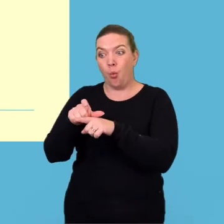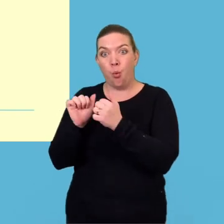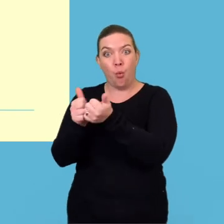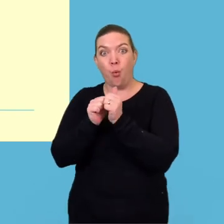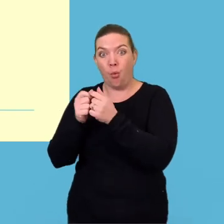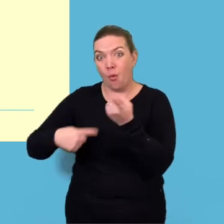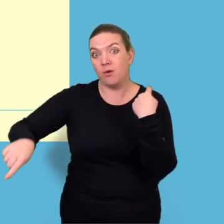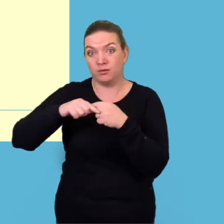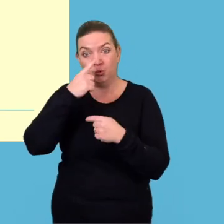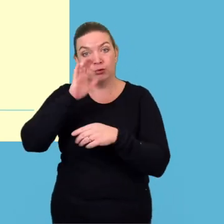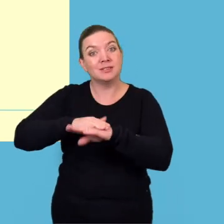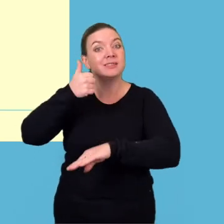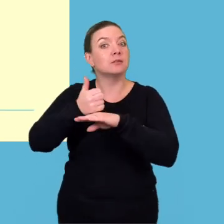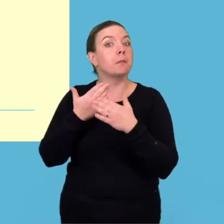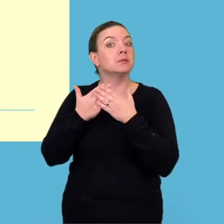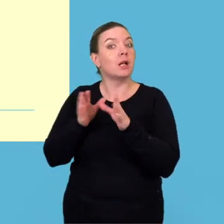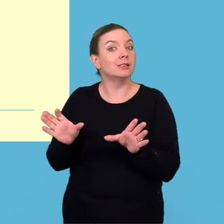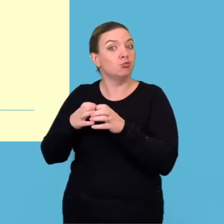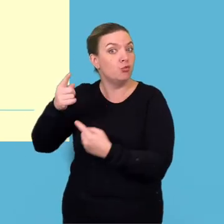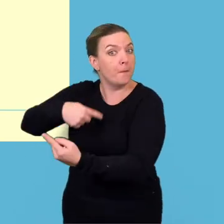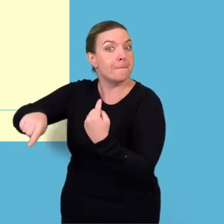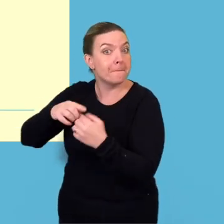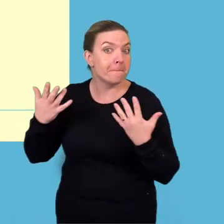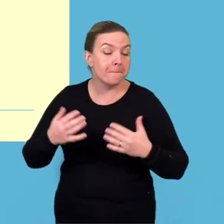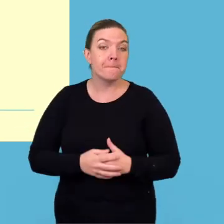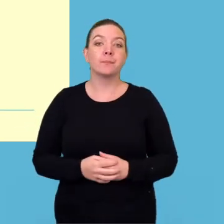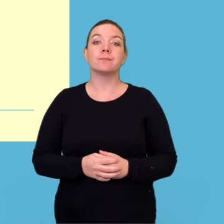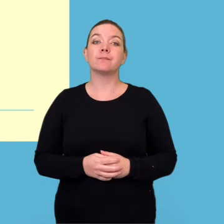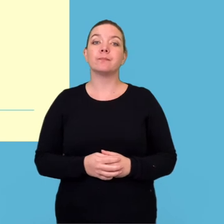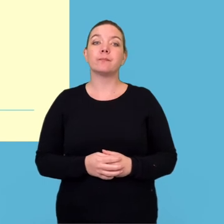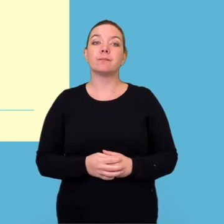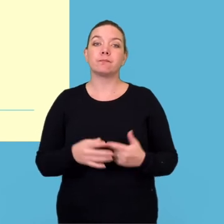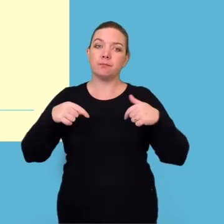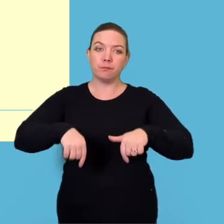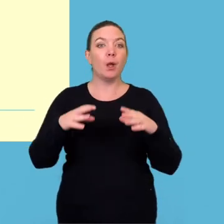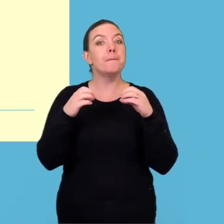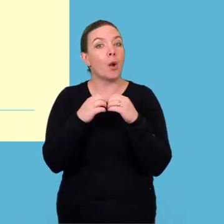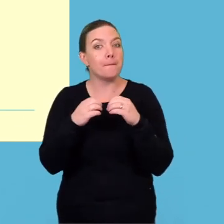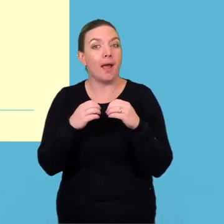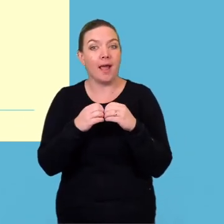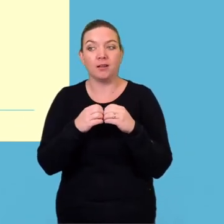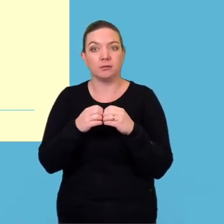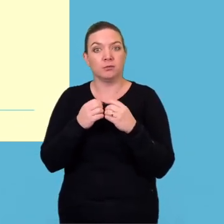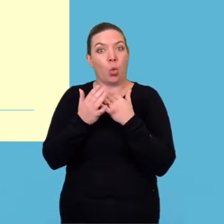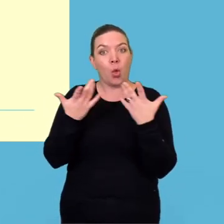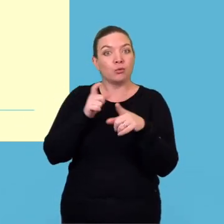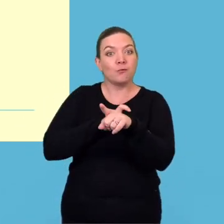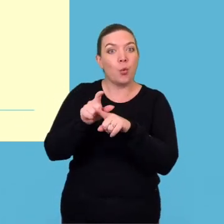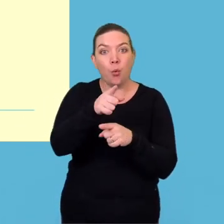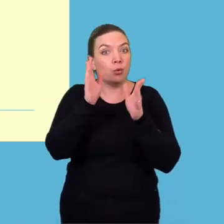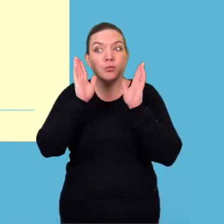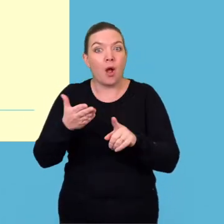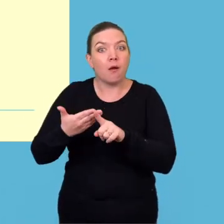with them. At Birkbeck, We have lots of courses which don't require any